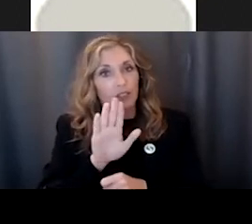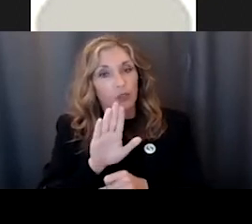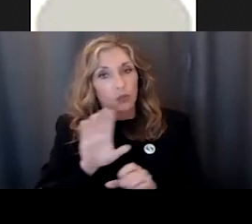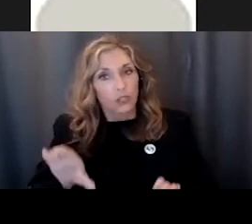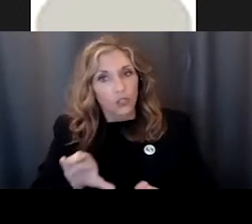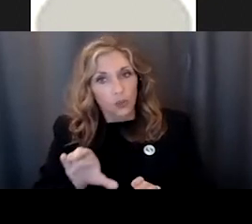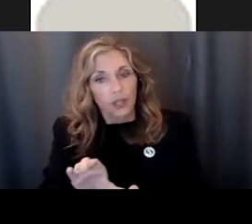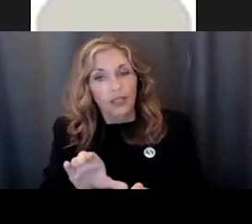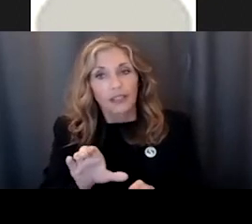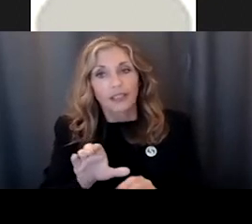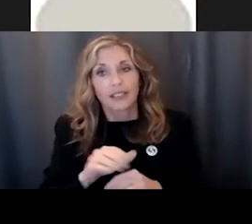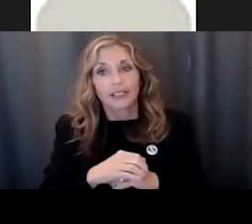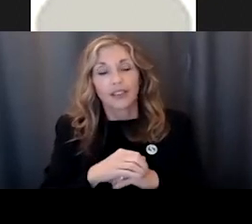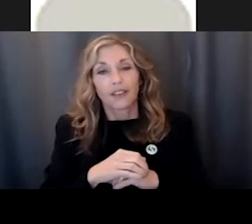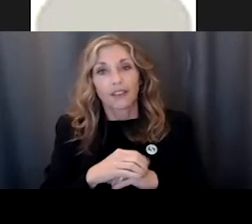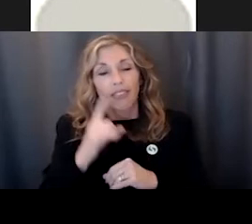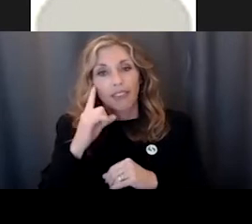I think that would be